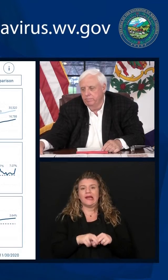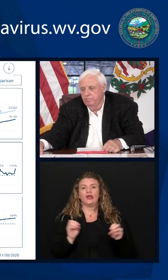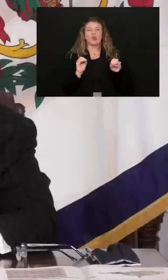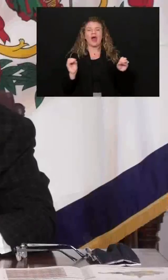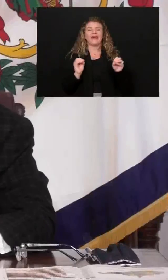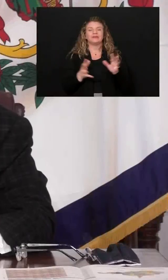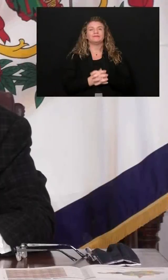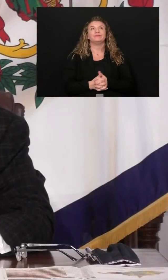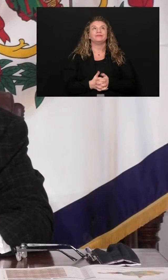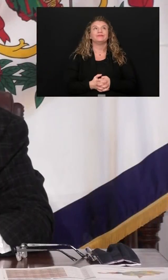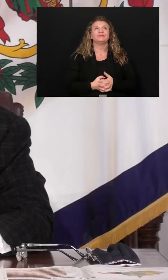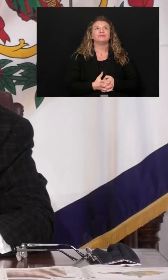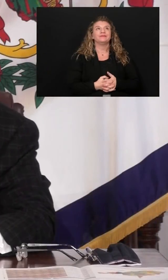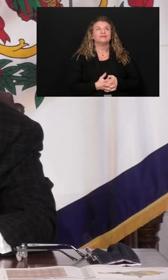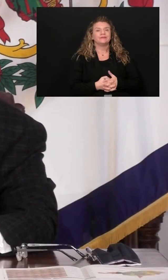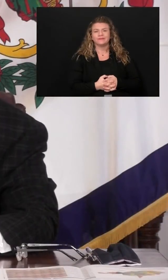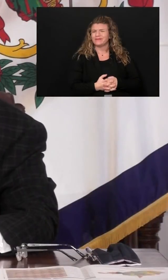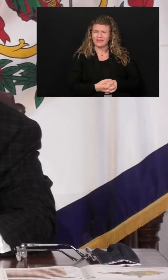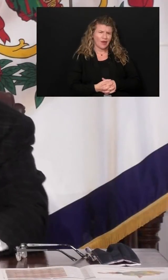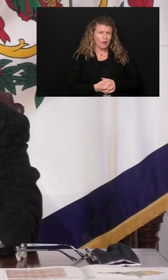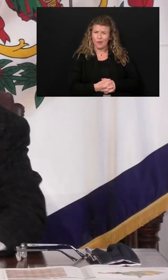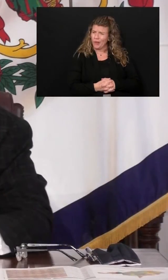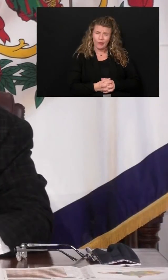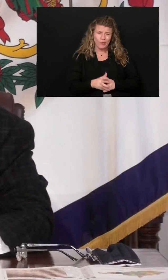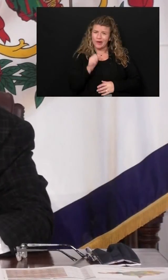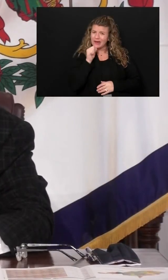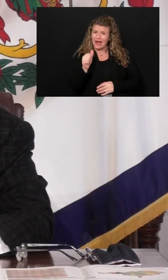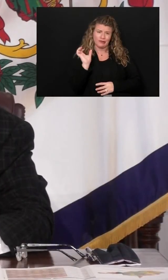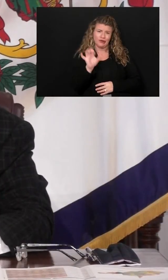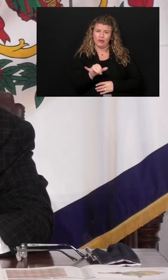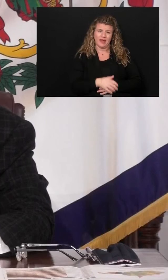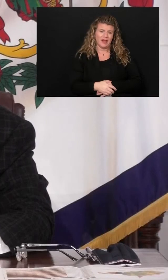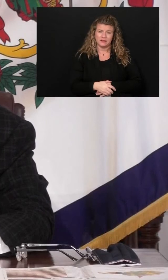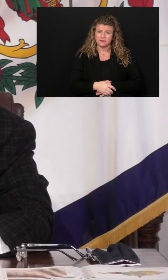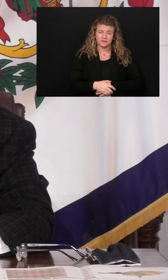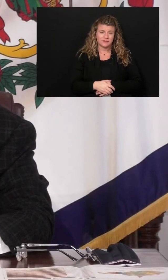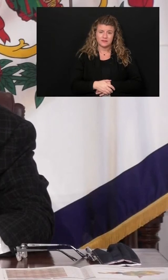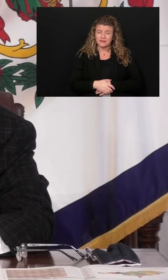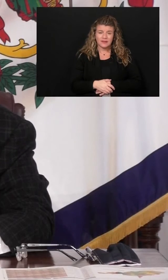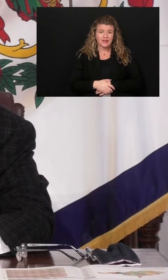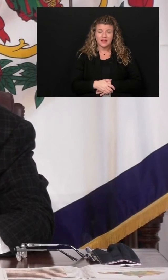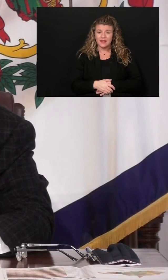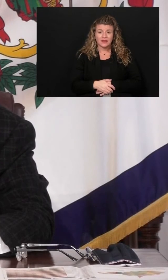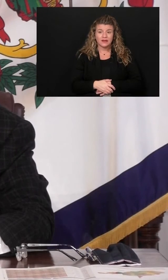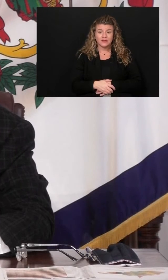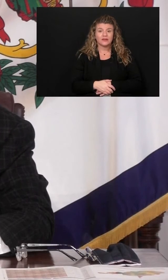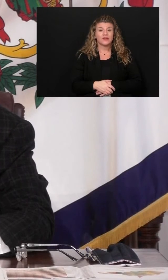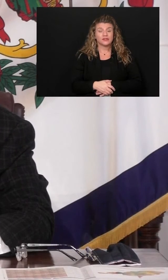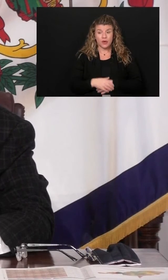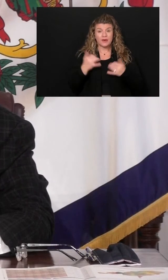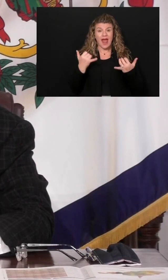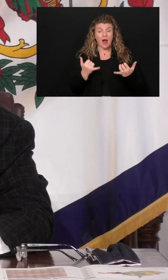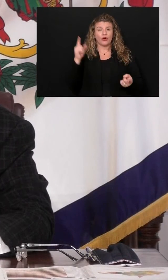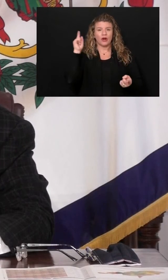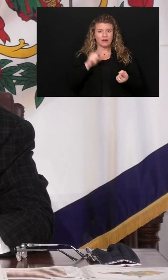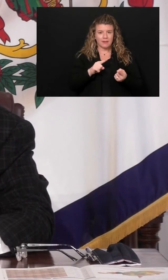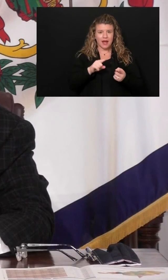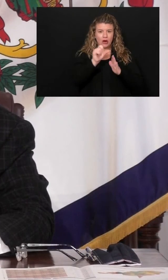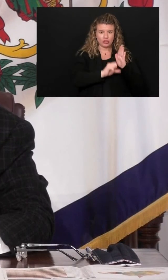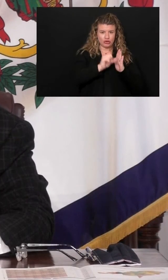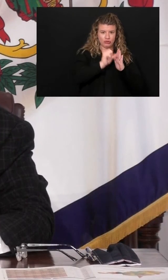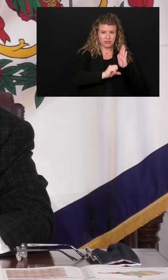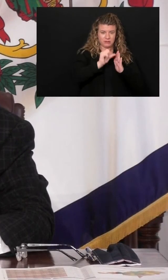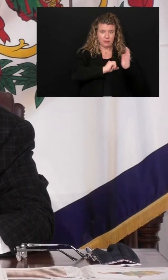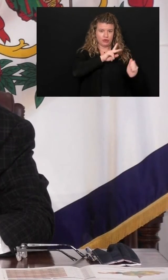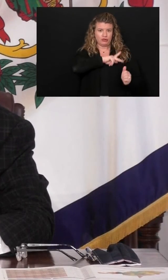anything? That wouldn't be very bright, would it? So we're going to cut back on our surgery so that we'll be able to have